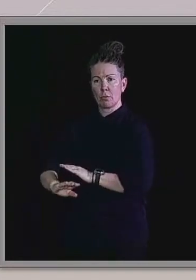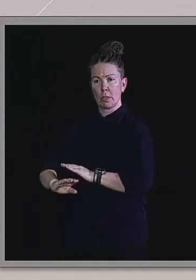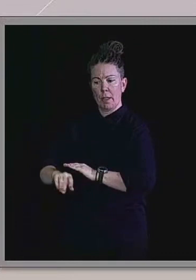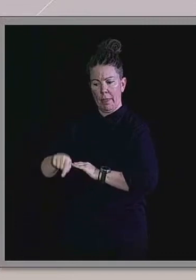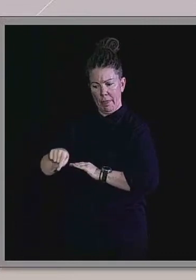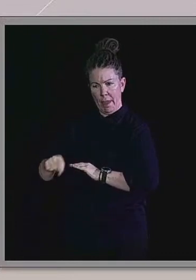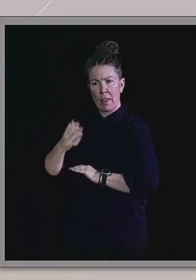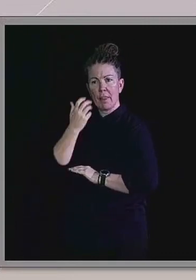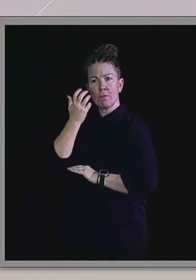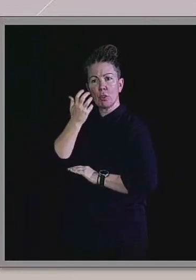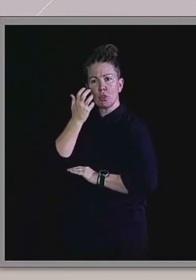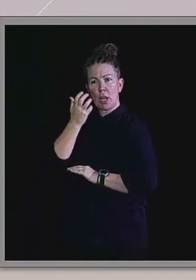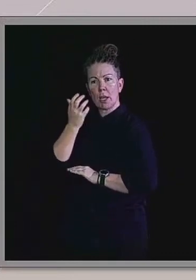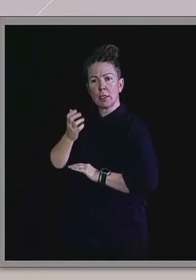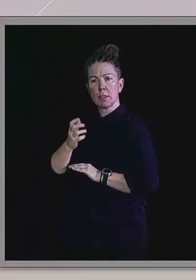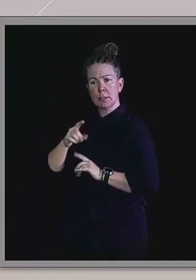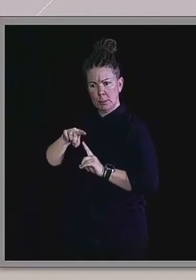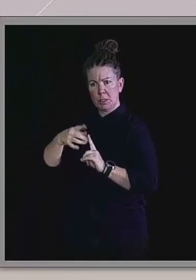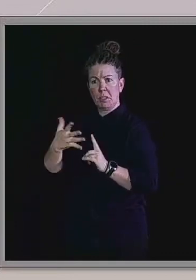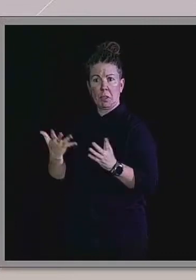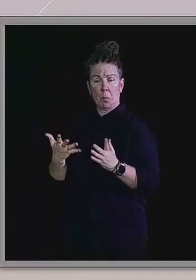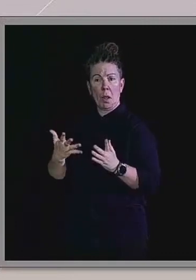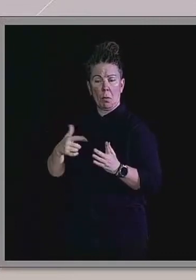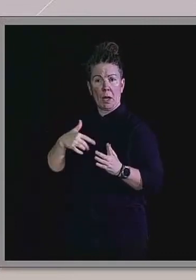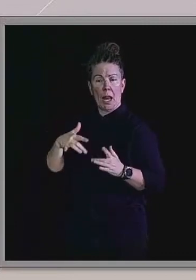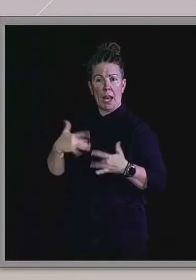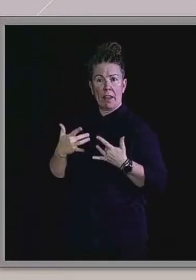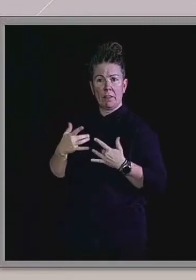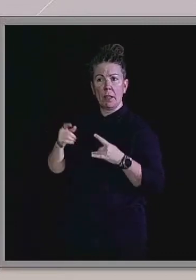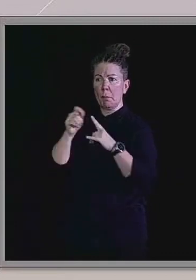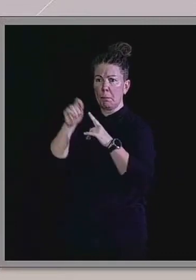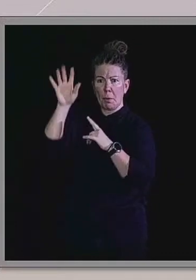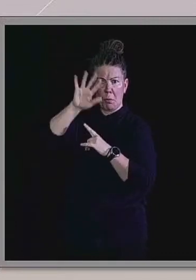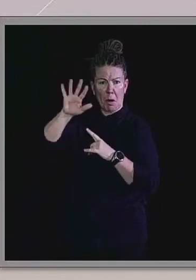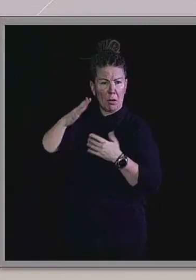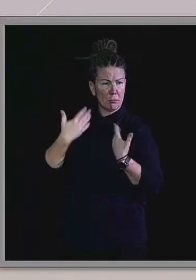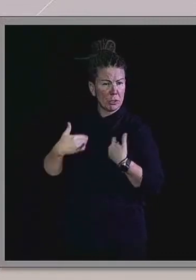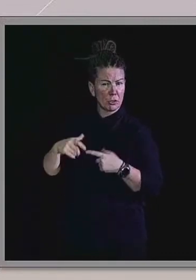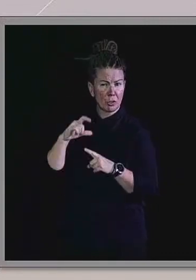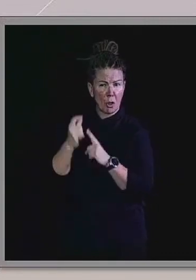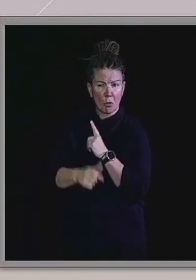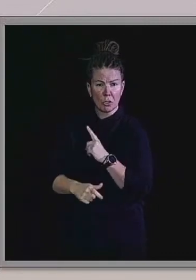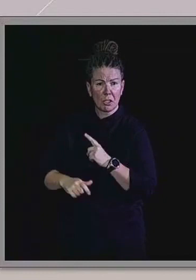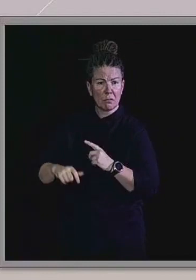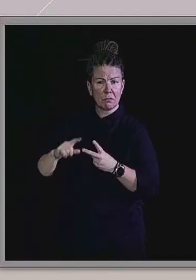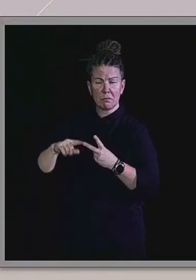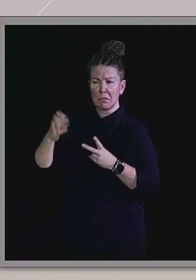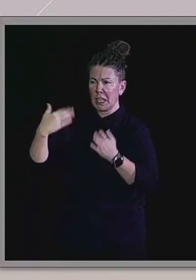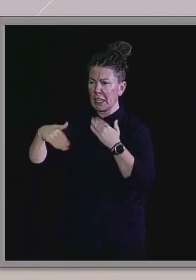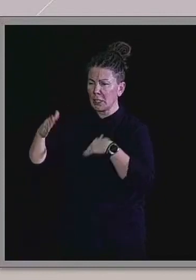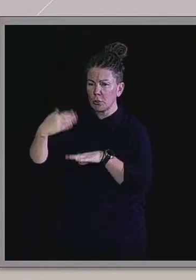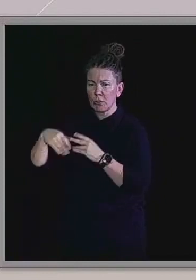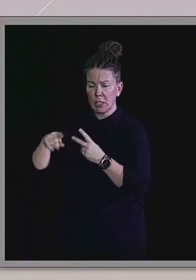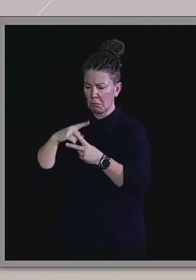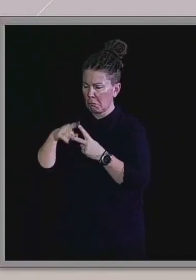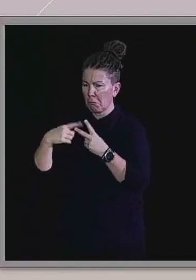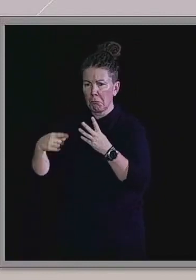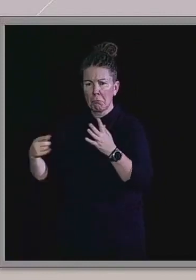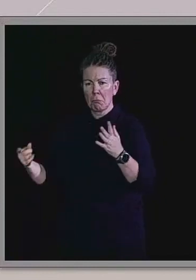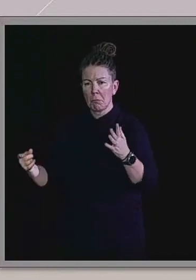in terms of moving forward, particularly where we live anyway, in the Pilbara. It's a rich culture. There's a rich history in terms of what's been happening there for the